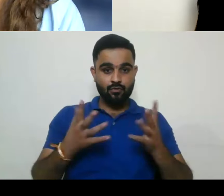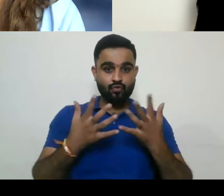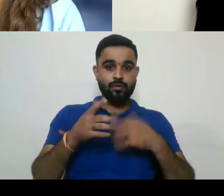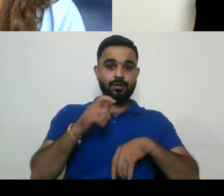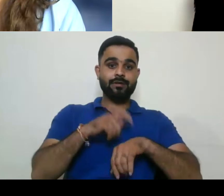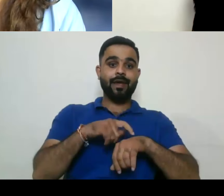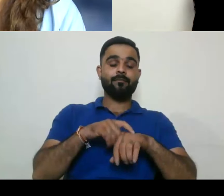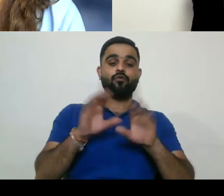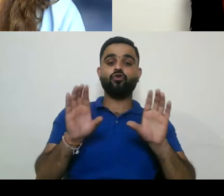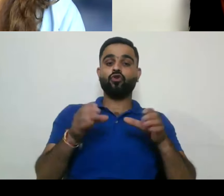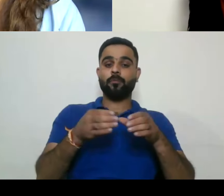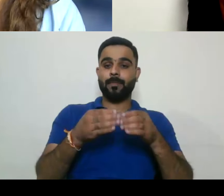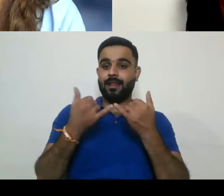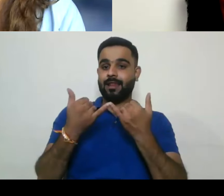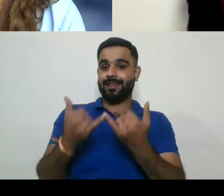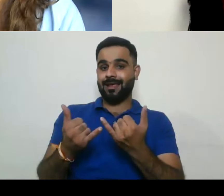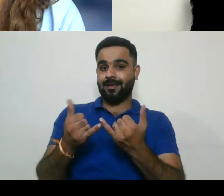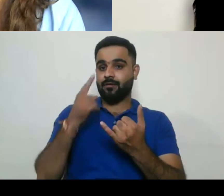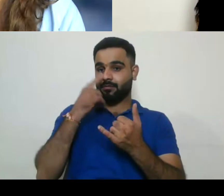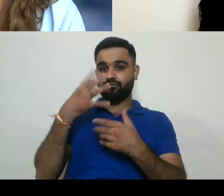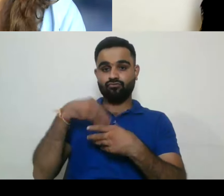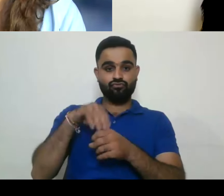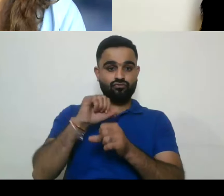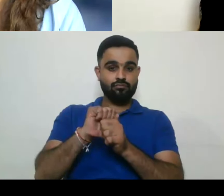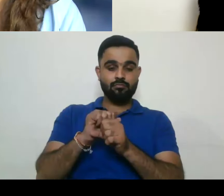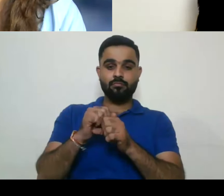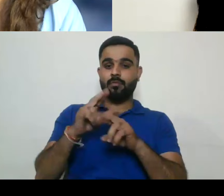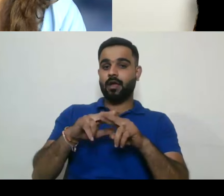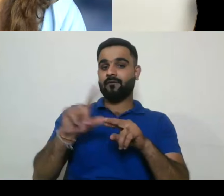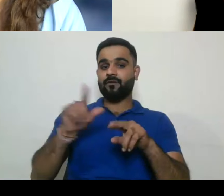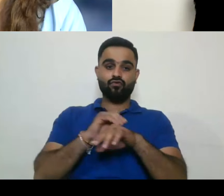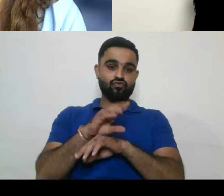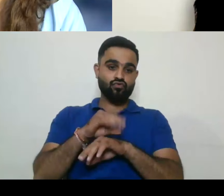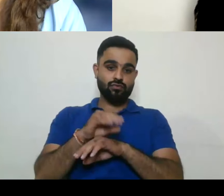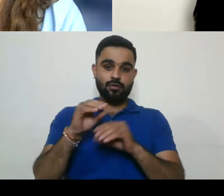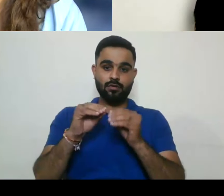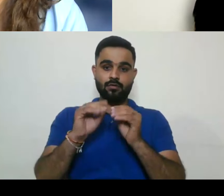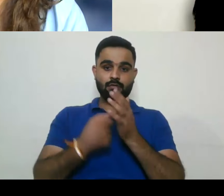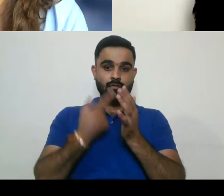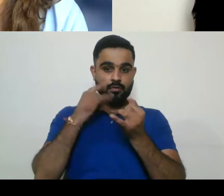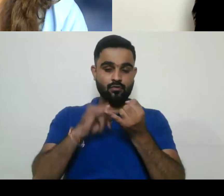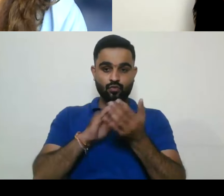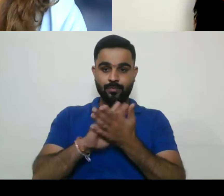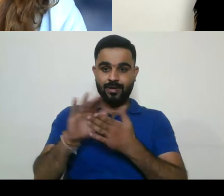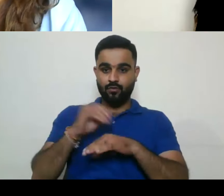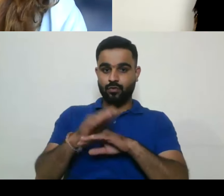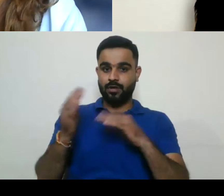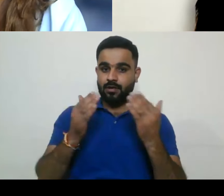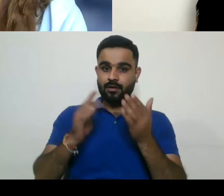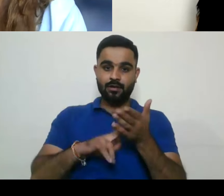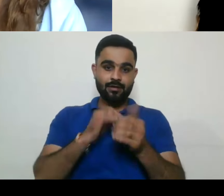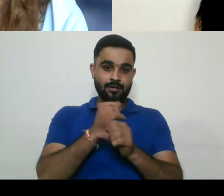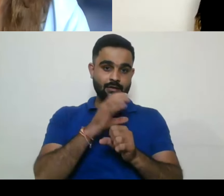Group. Currently, she is working as freelance consultant with the British Council, providing services to